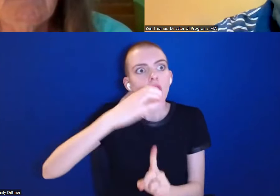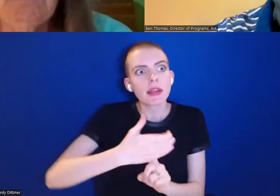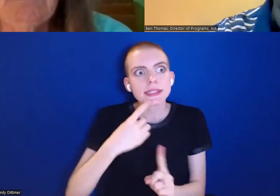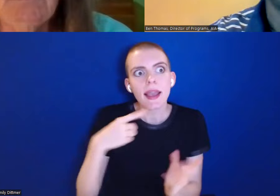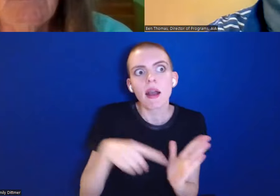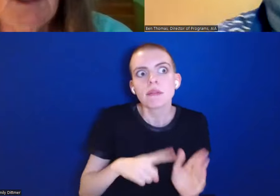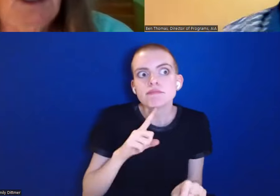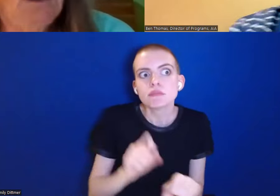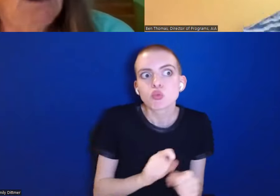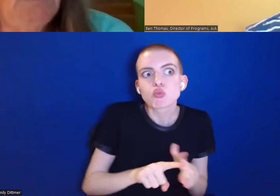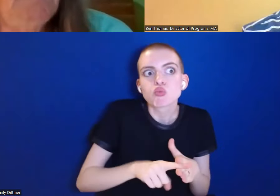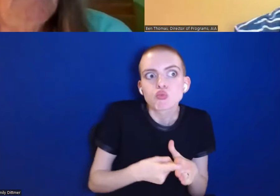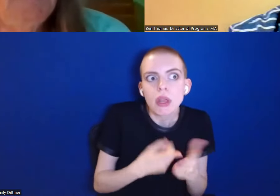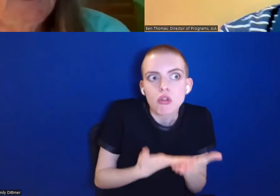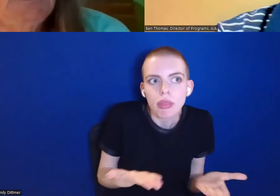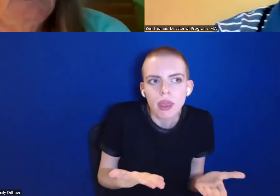you answer this.